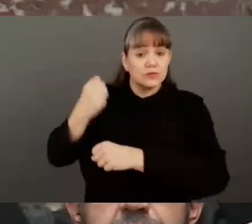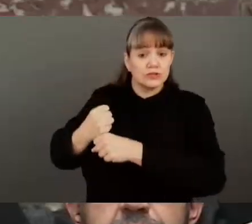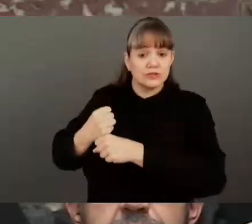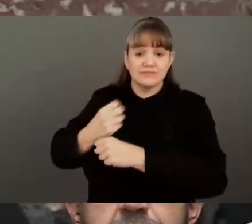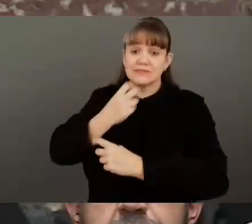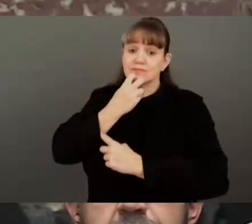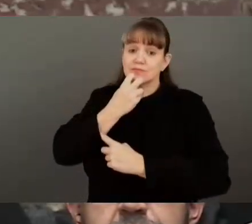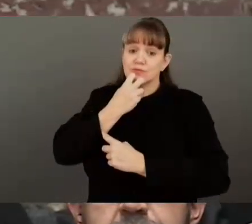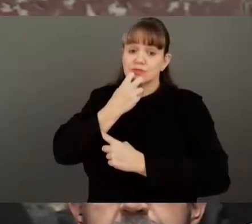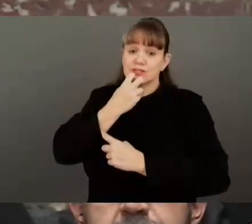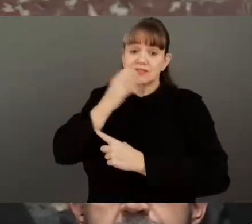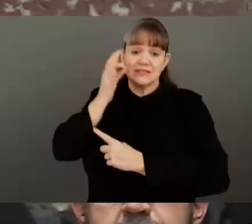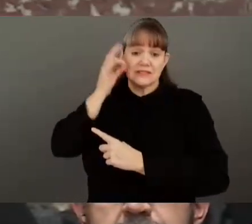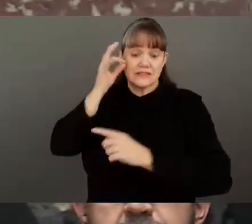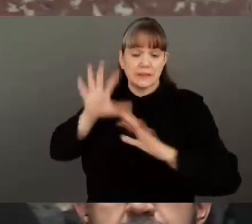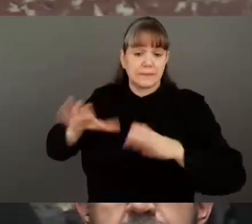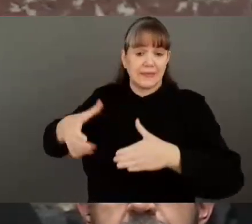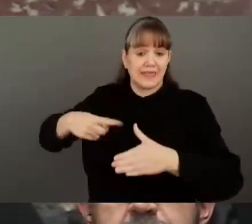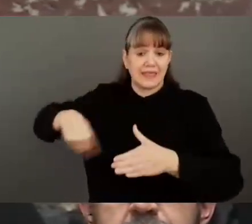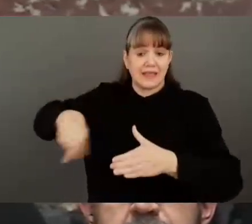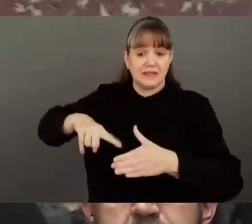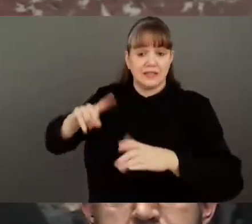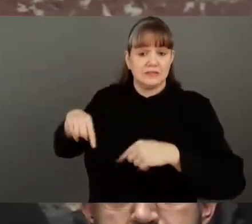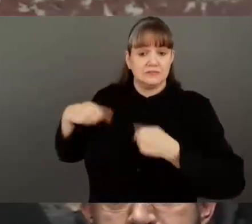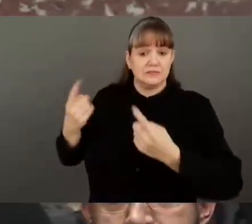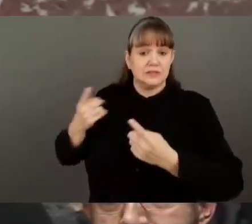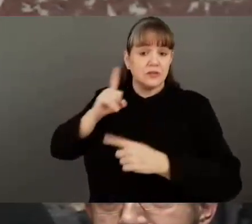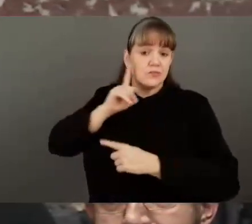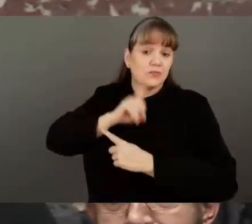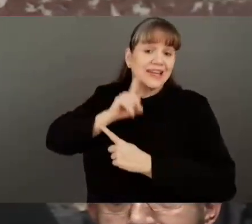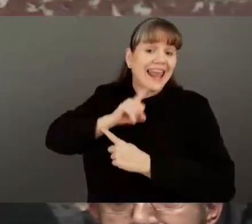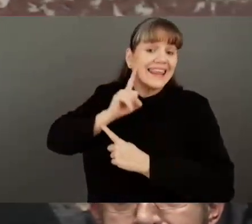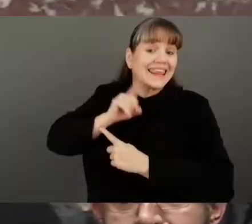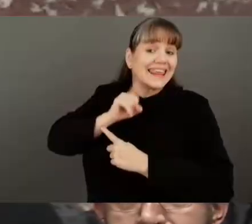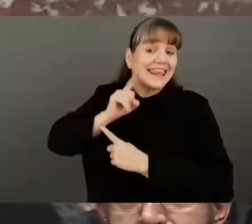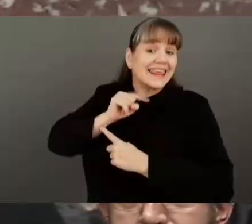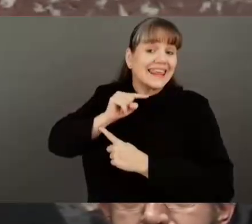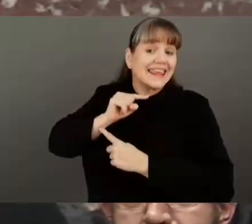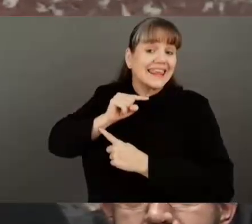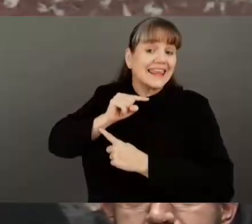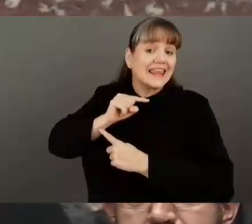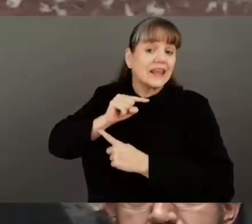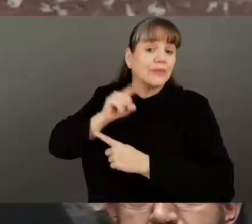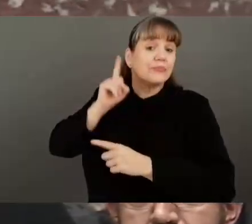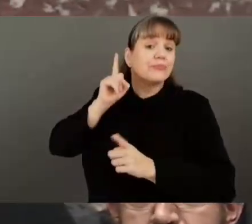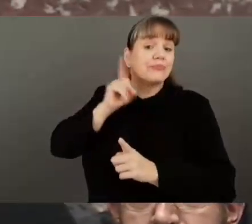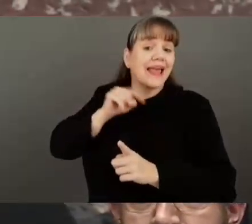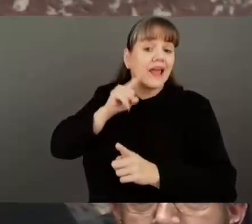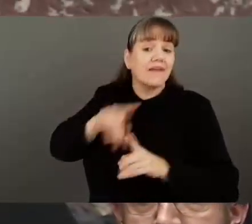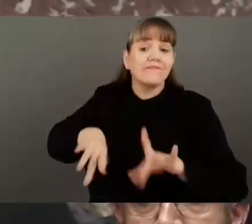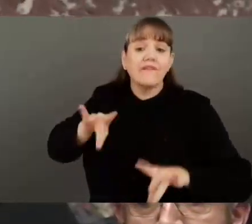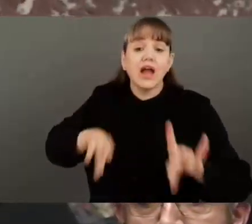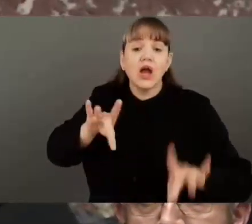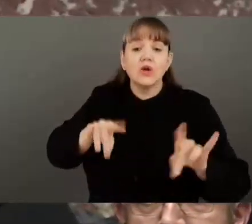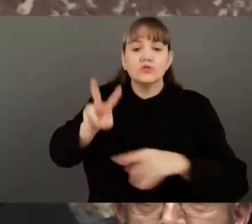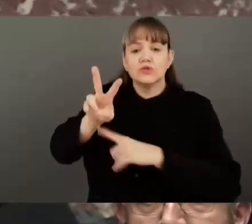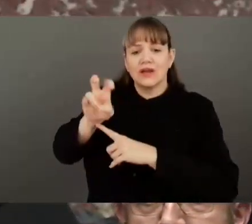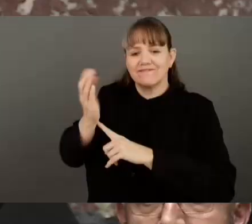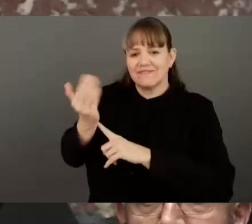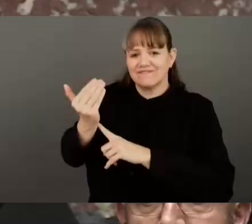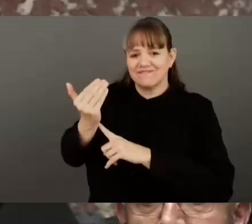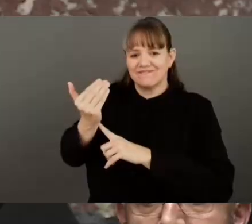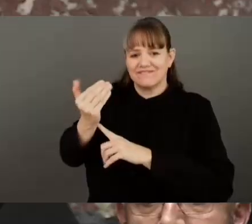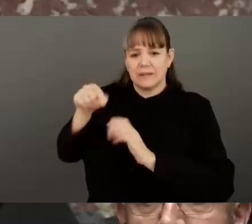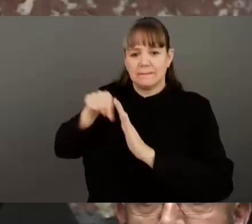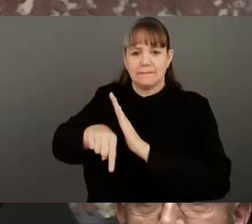pretending to have found the remains of 215 murdered children, perpetuating the worst lie in Canadian